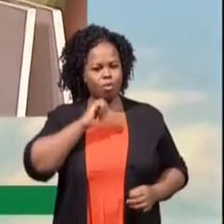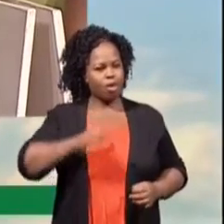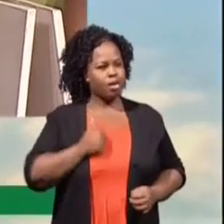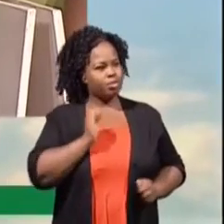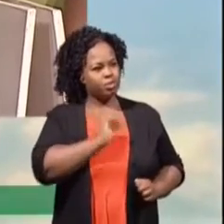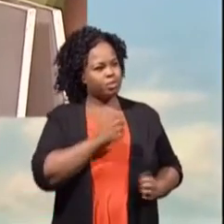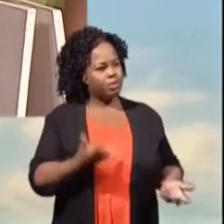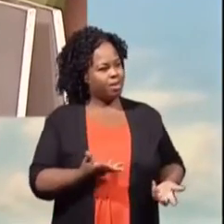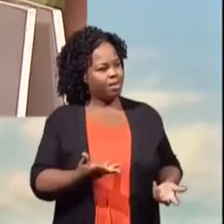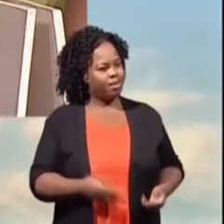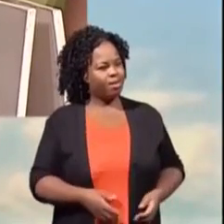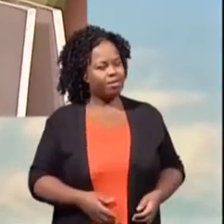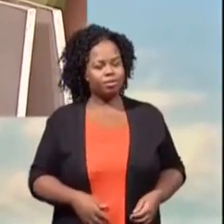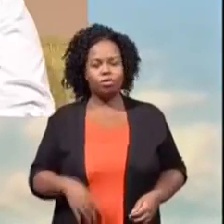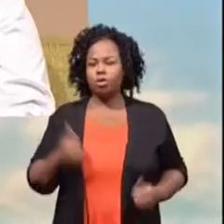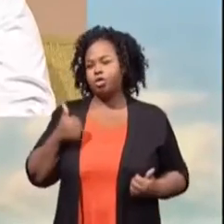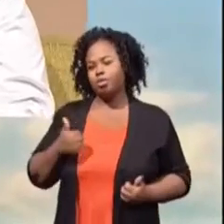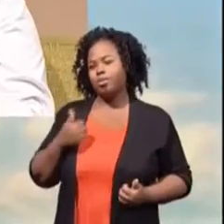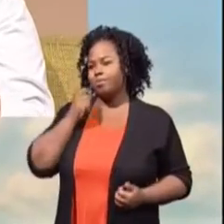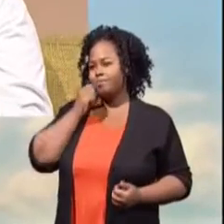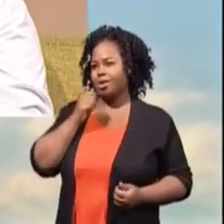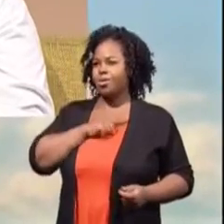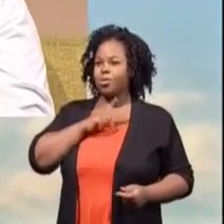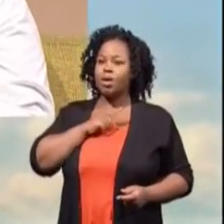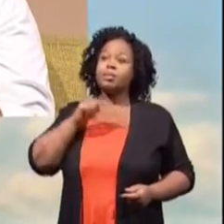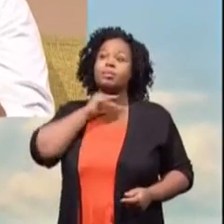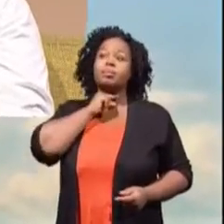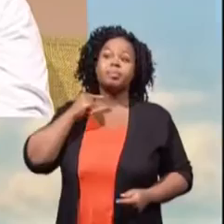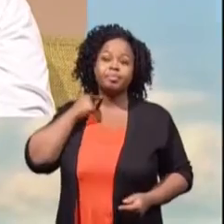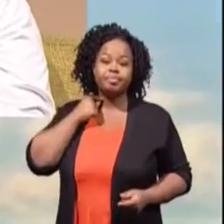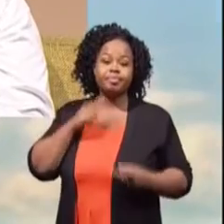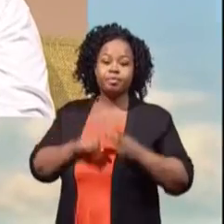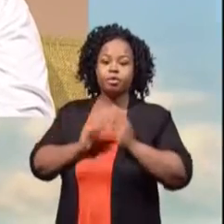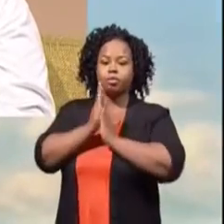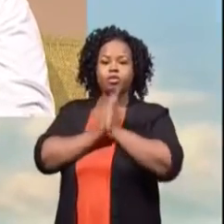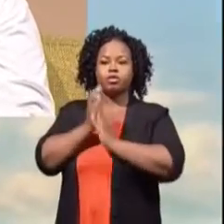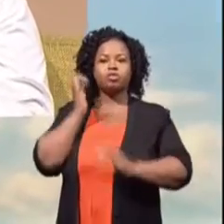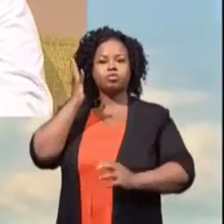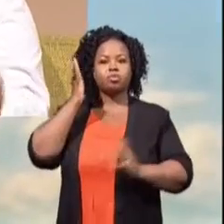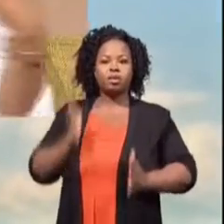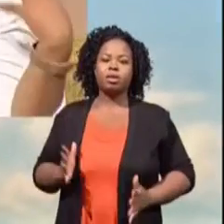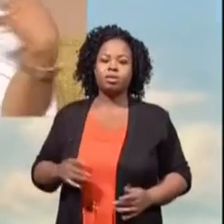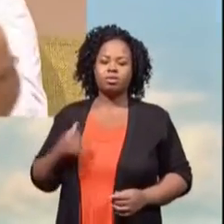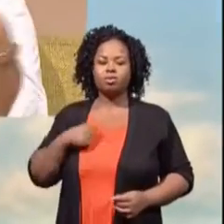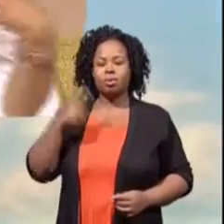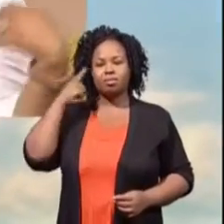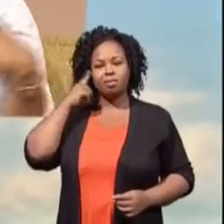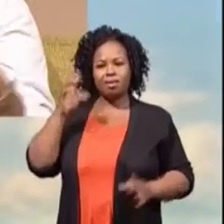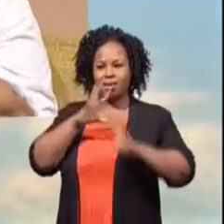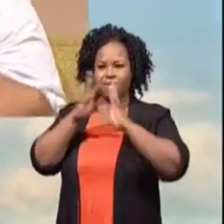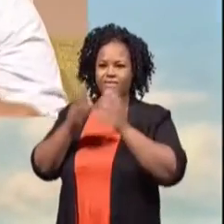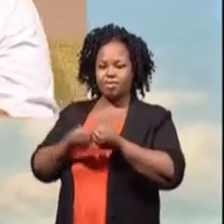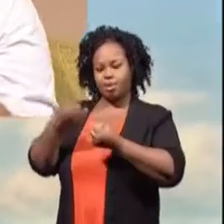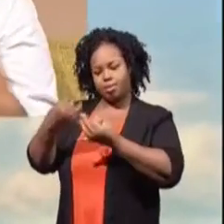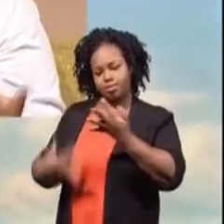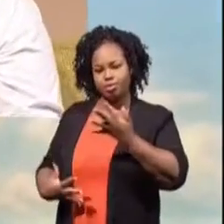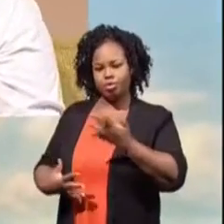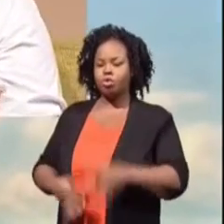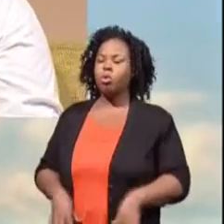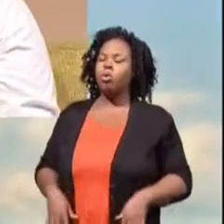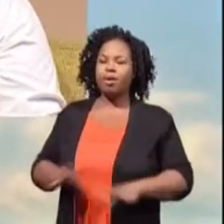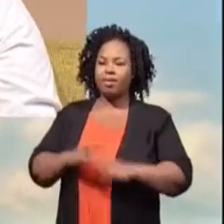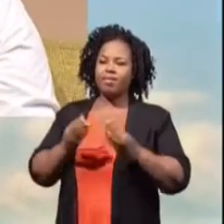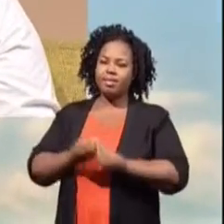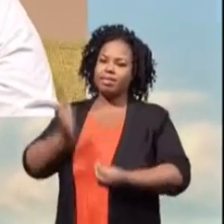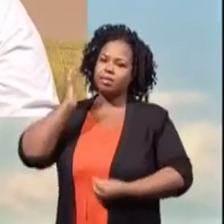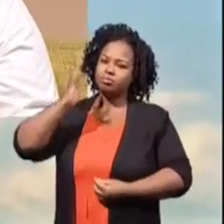ukubekho khona lapha simbone yazi mina wakho. He's such a good guy because ungumfundisi, he's a motivational speaker. So I think those